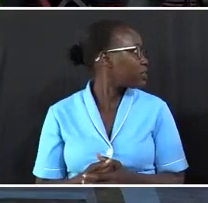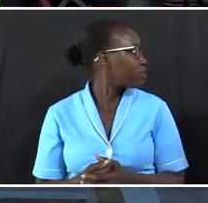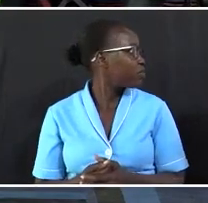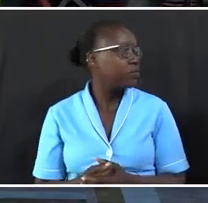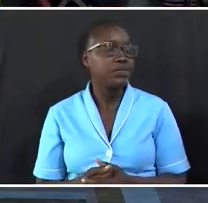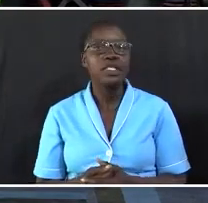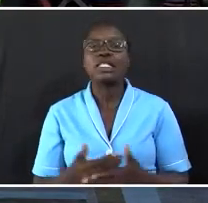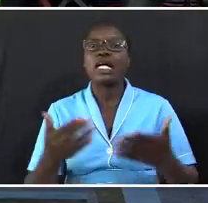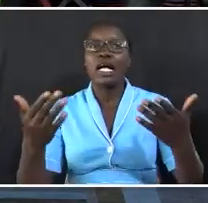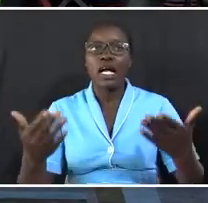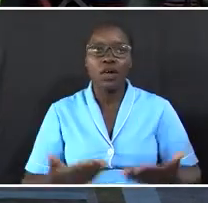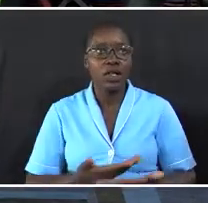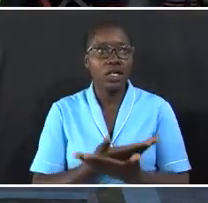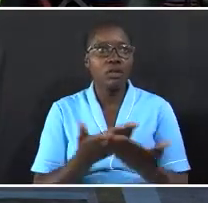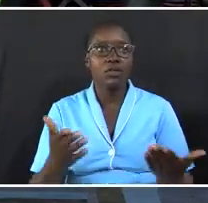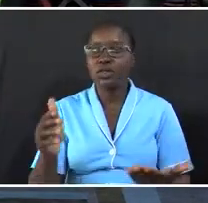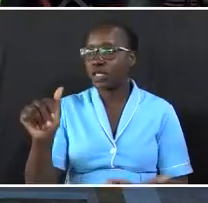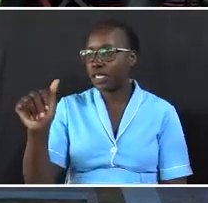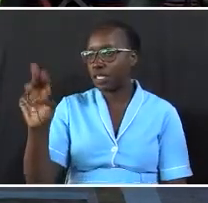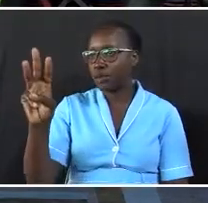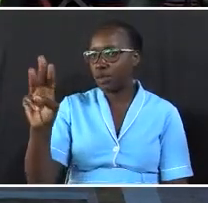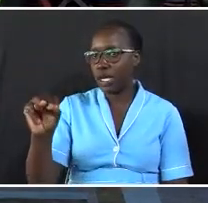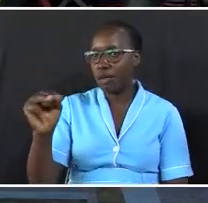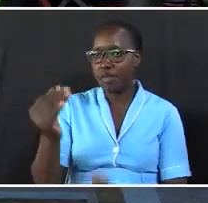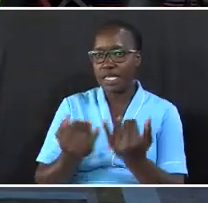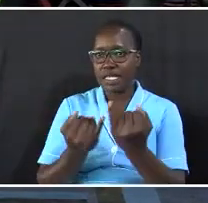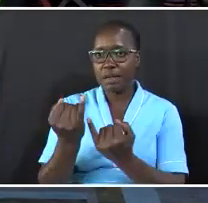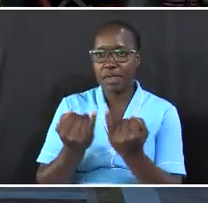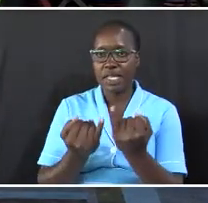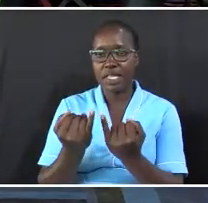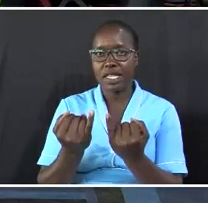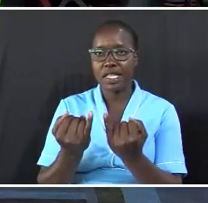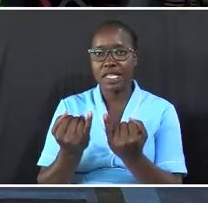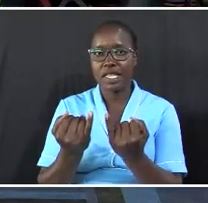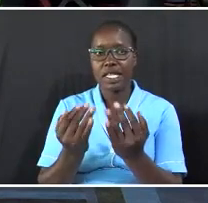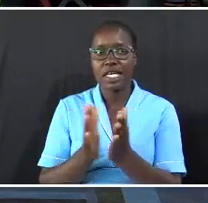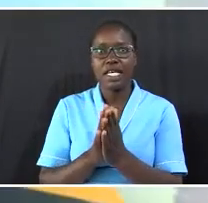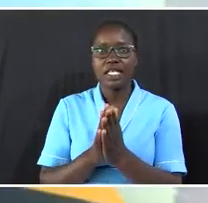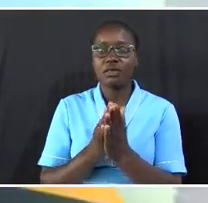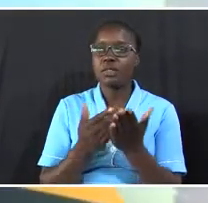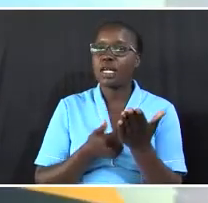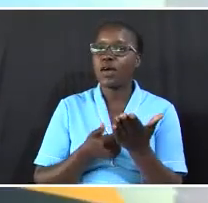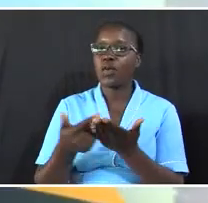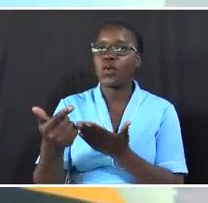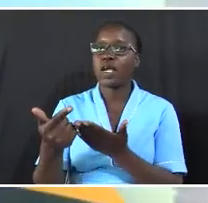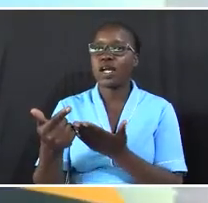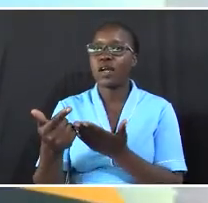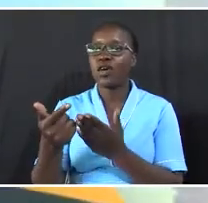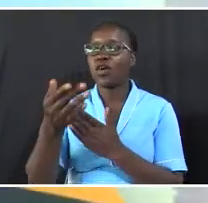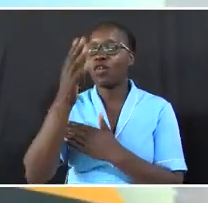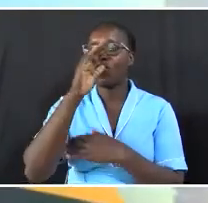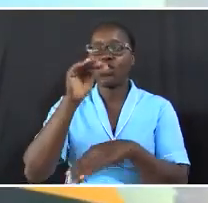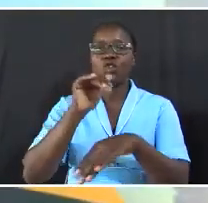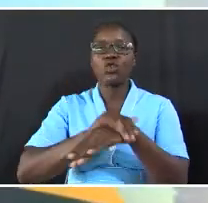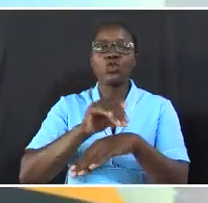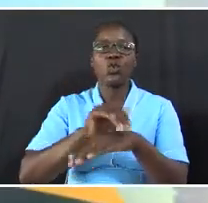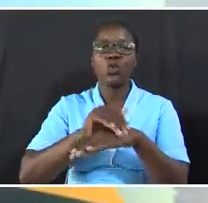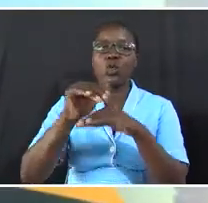Yes, I want to welcome you to the AWM Sabbath. It has been a week of God's